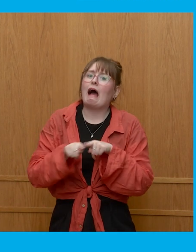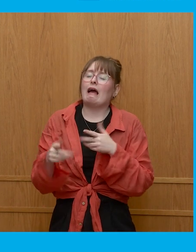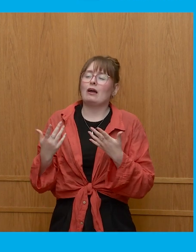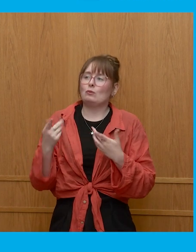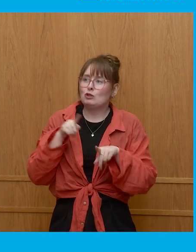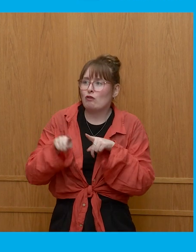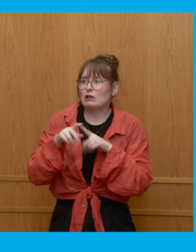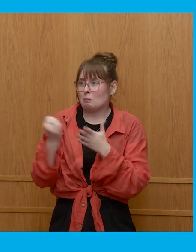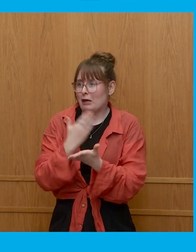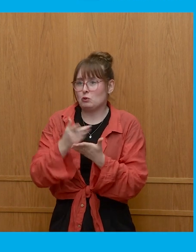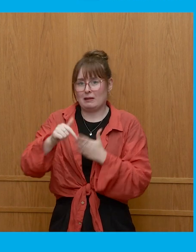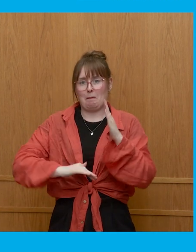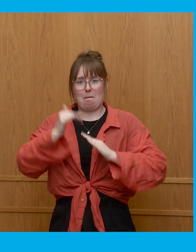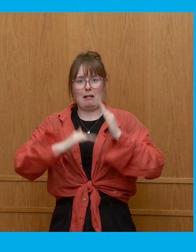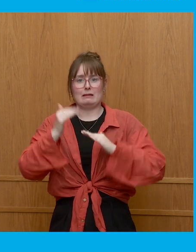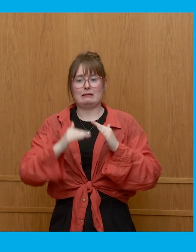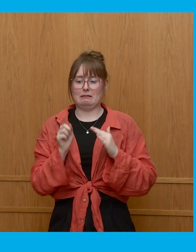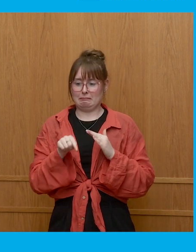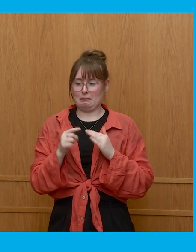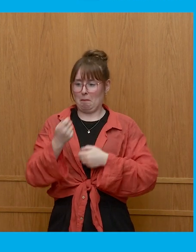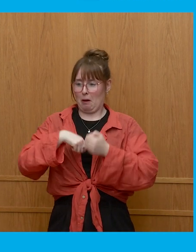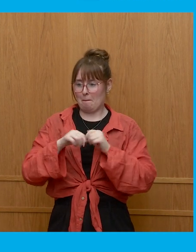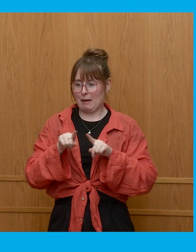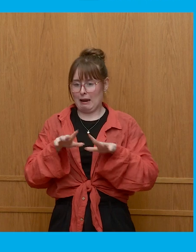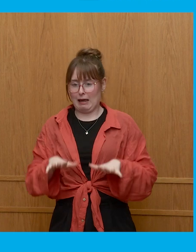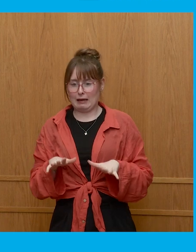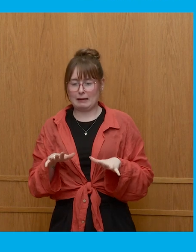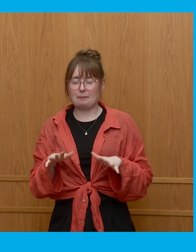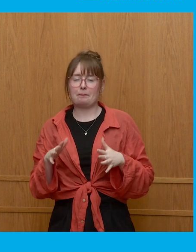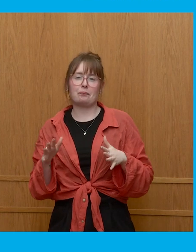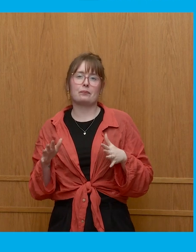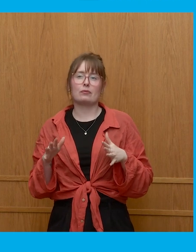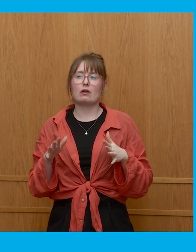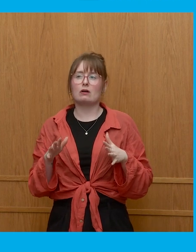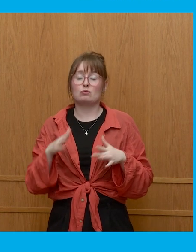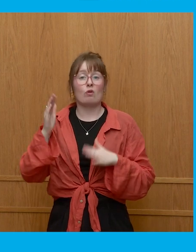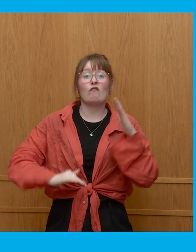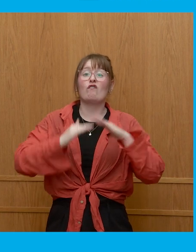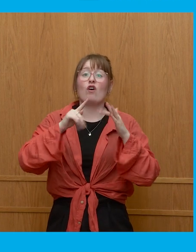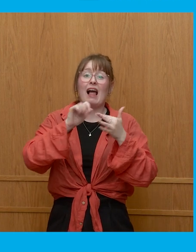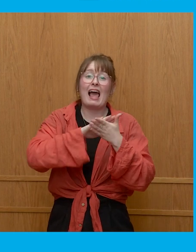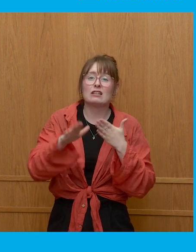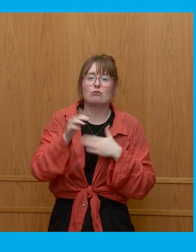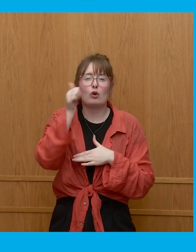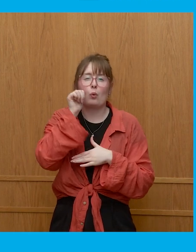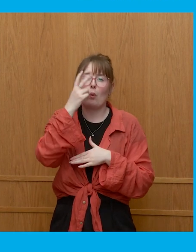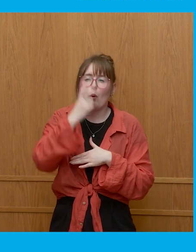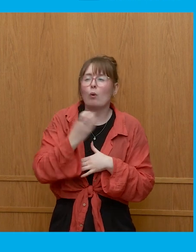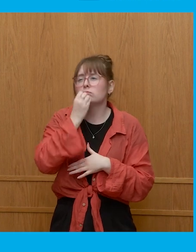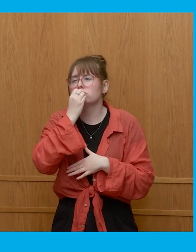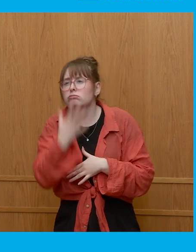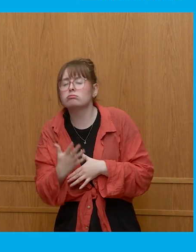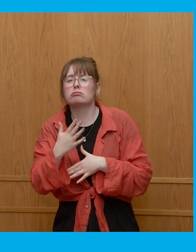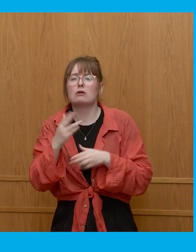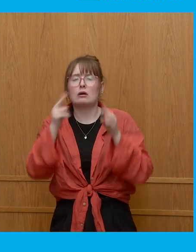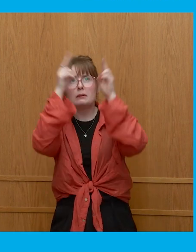make a building which is, let's say, all Edinburgh is very ornate, is very beautiful.